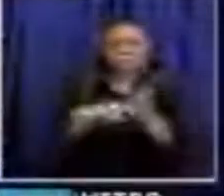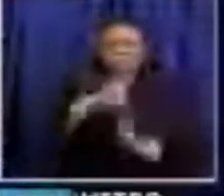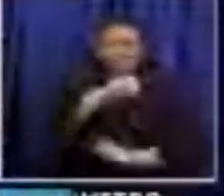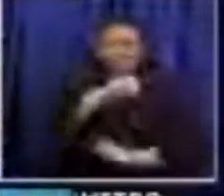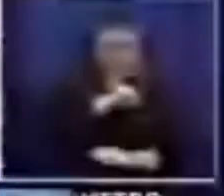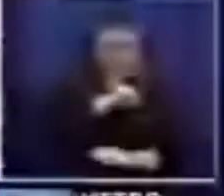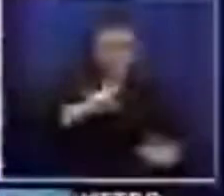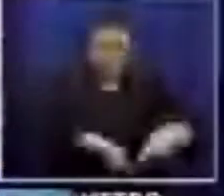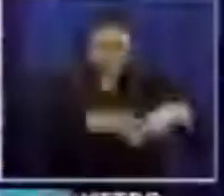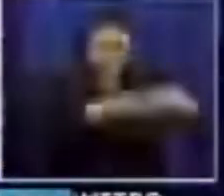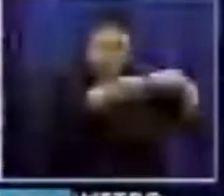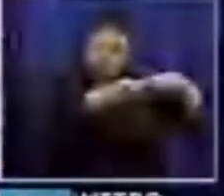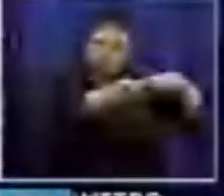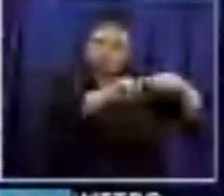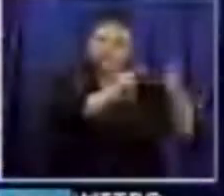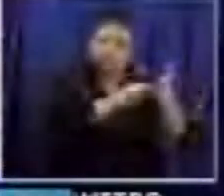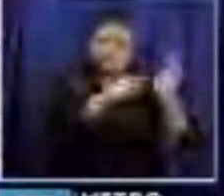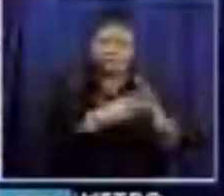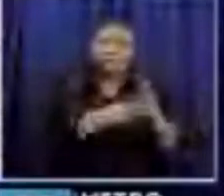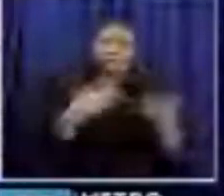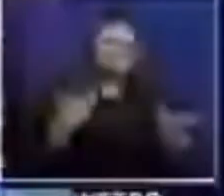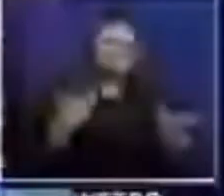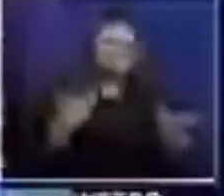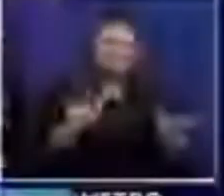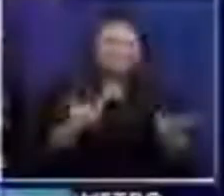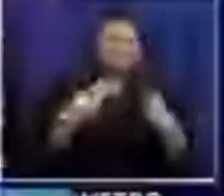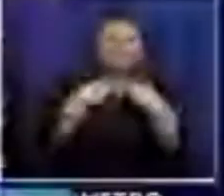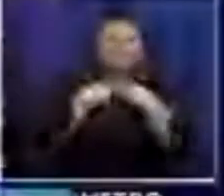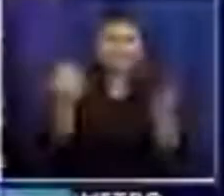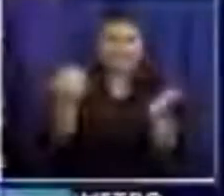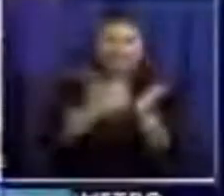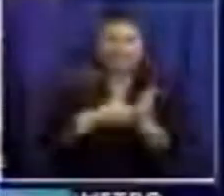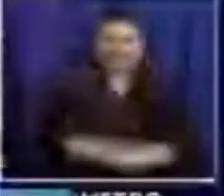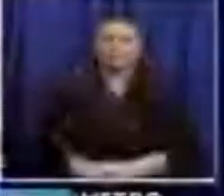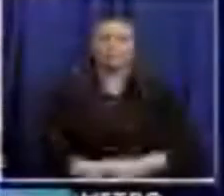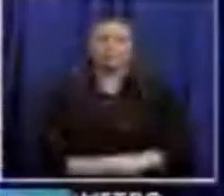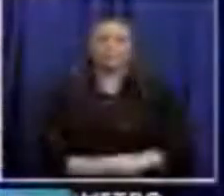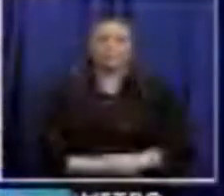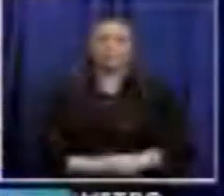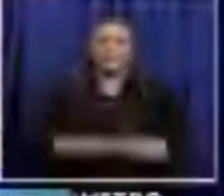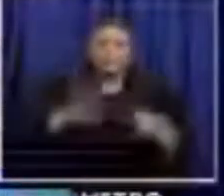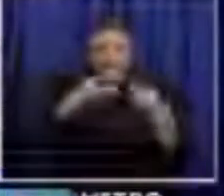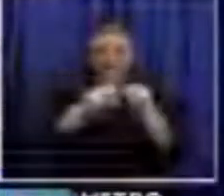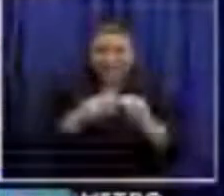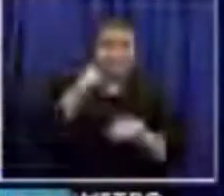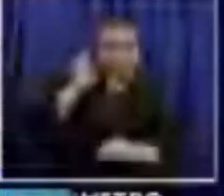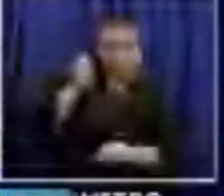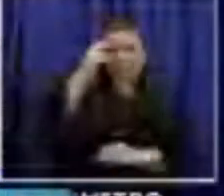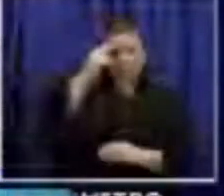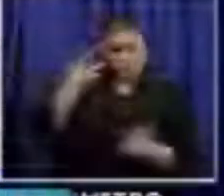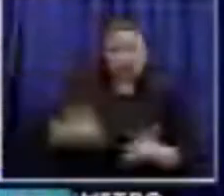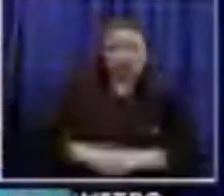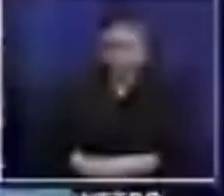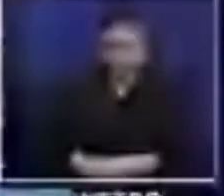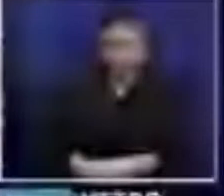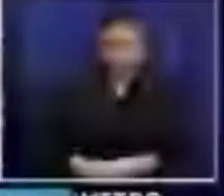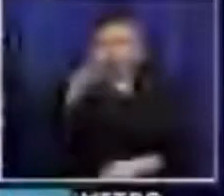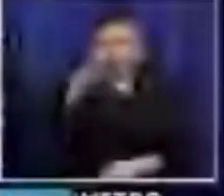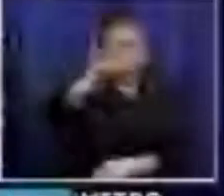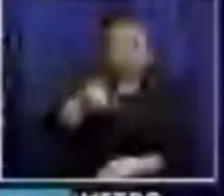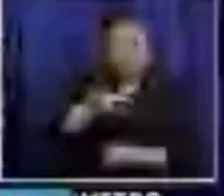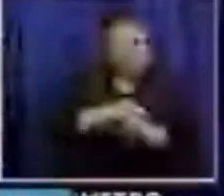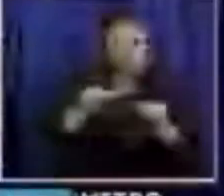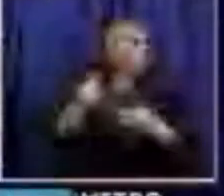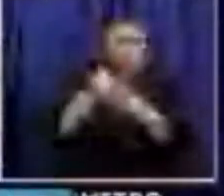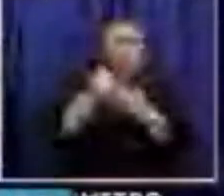a stalemate position. The numbers for Nashville are these, and I know that no amount of aid is enough, but